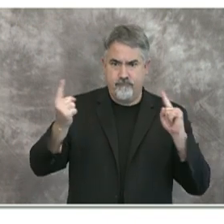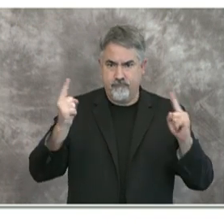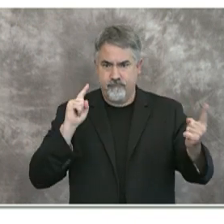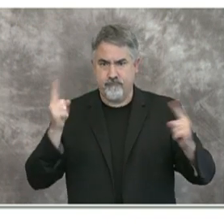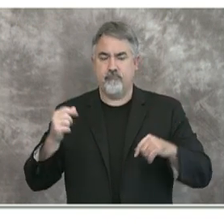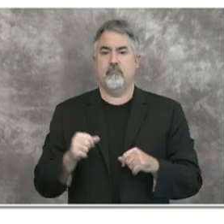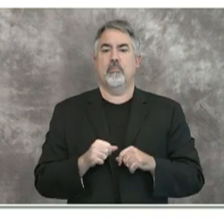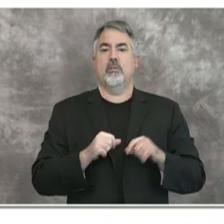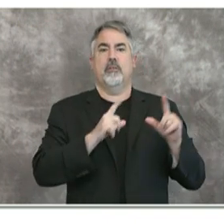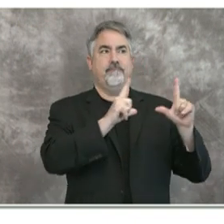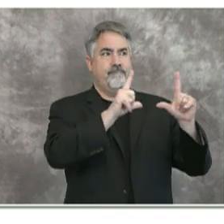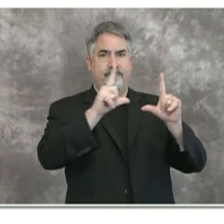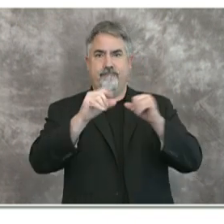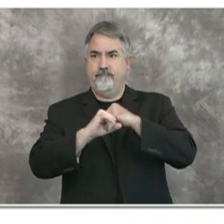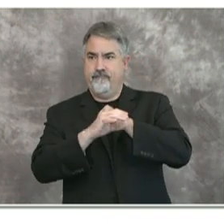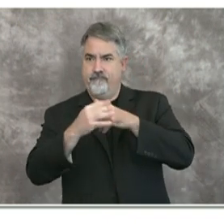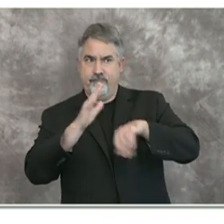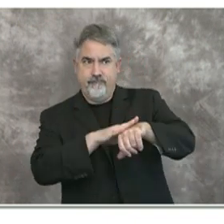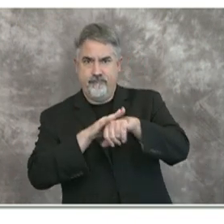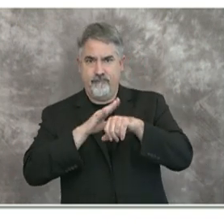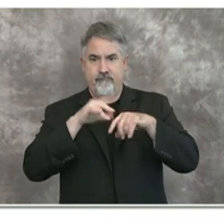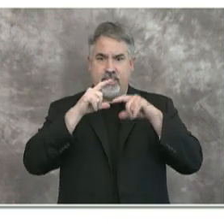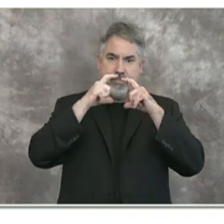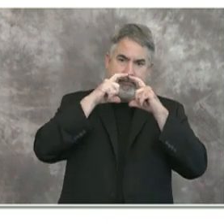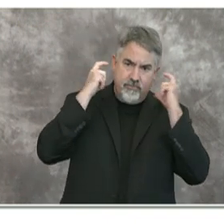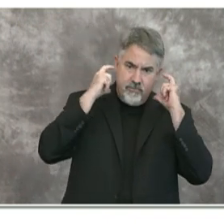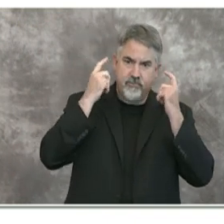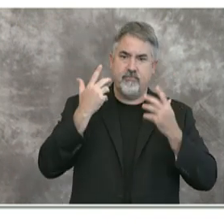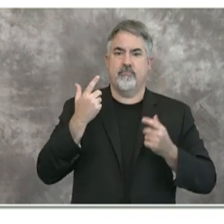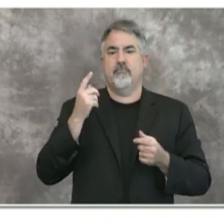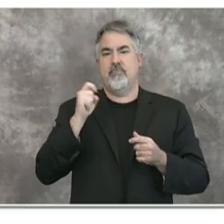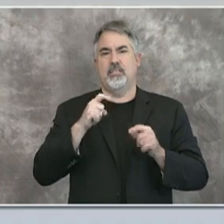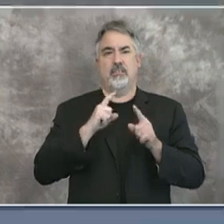establishment reminding people to maintain social distancing.